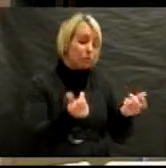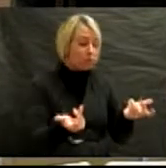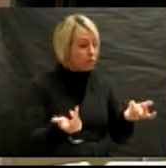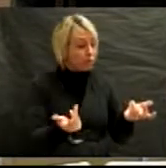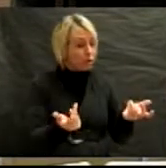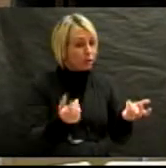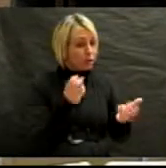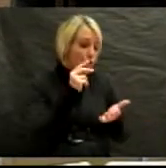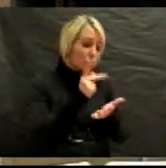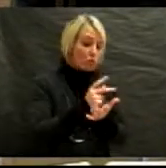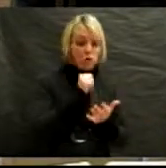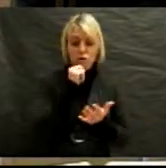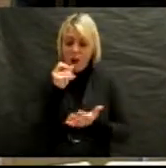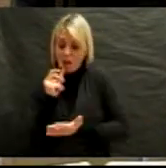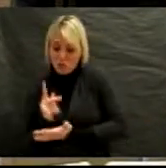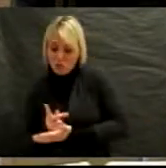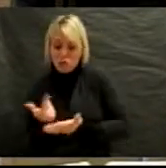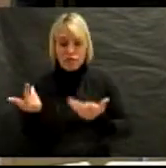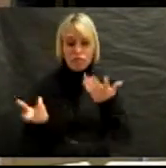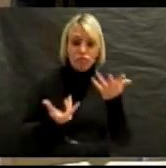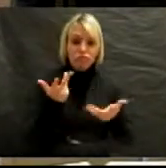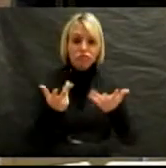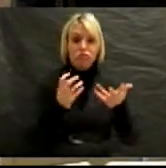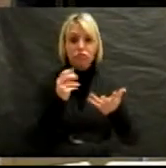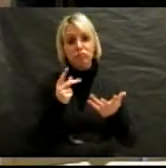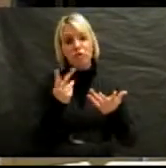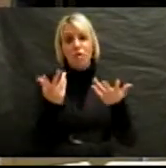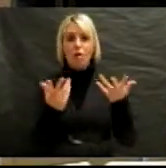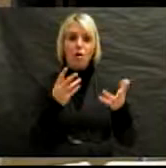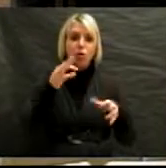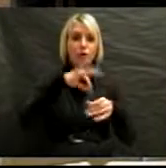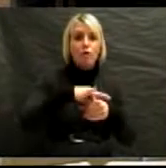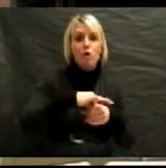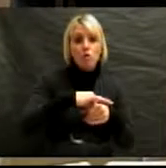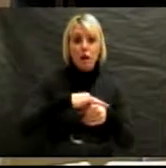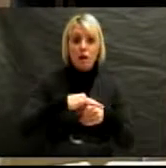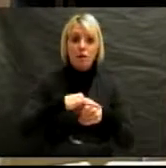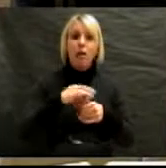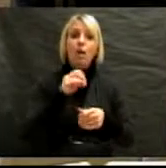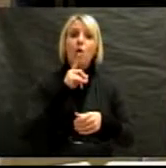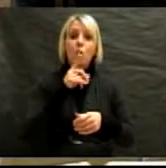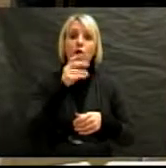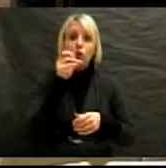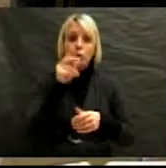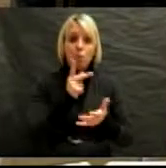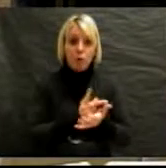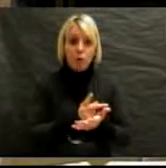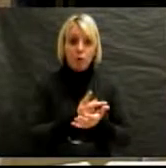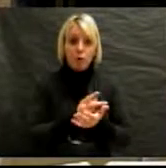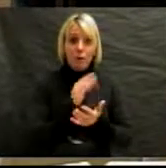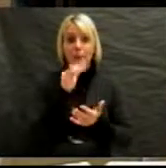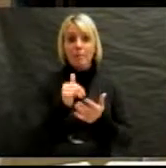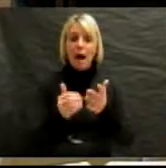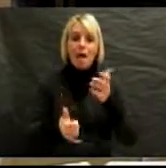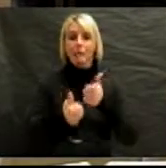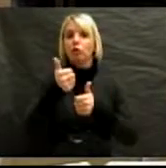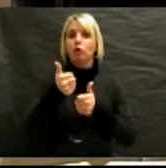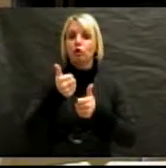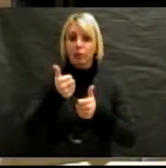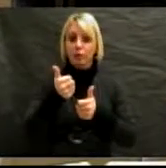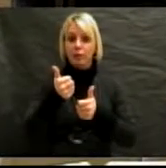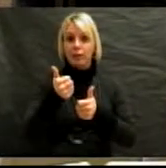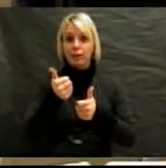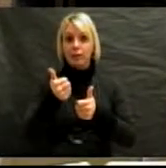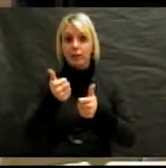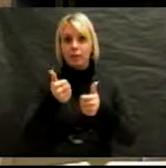voted on, and it was approved that by majority, vast majority, that they would just like to just do it on the internet and